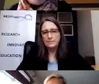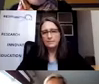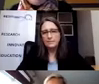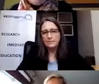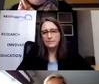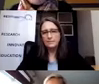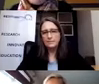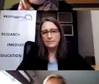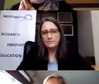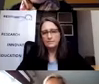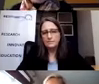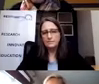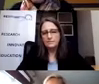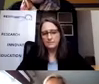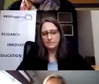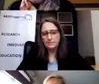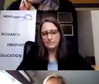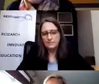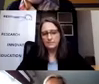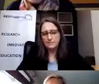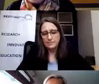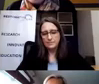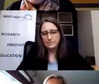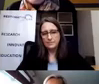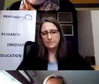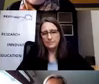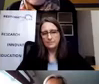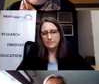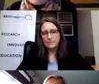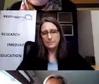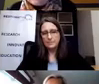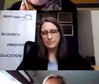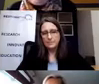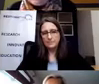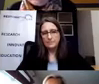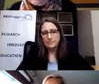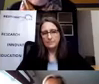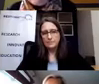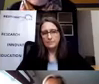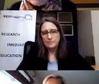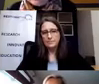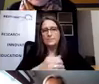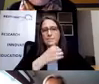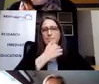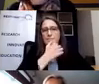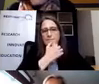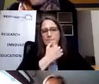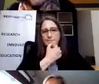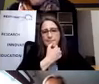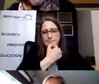family? So again, that's just I think that's the mediator's